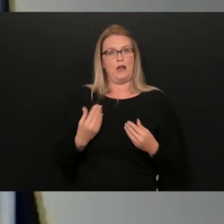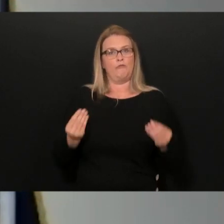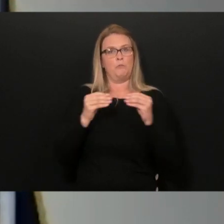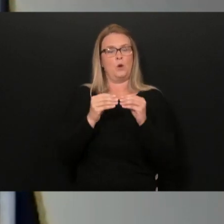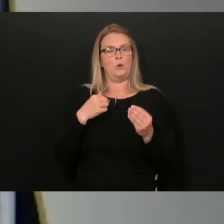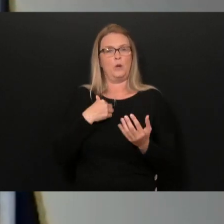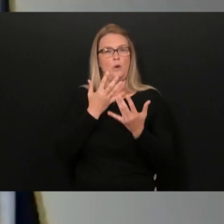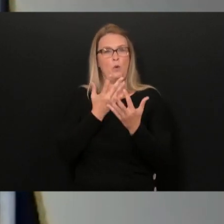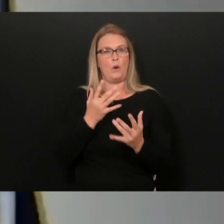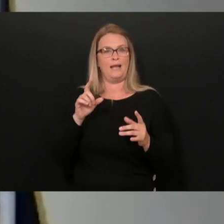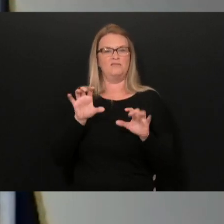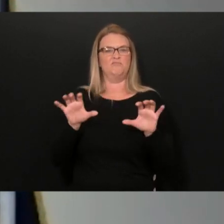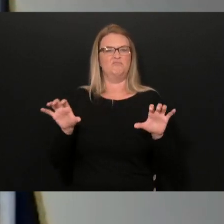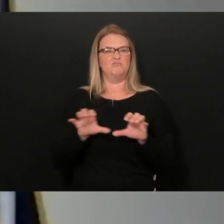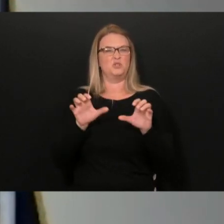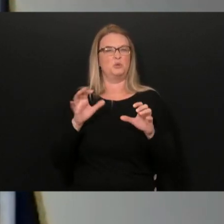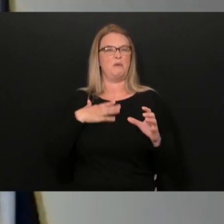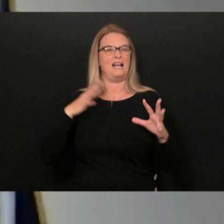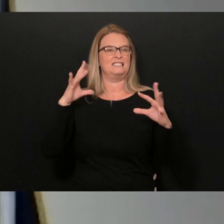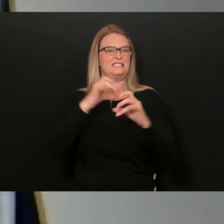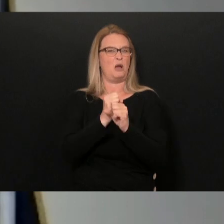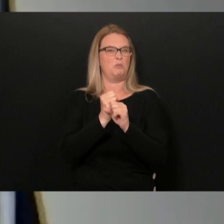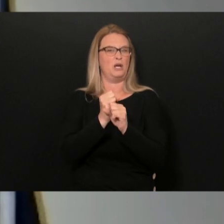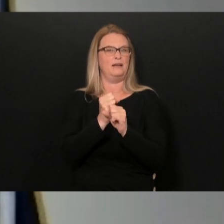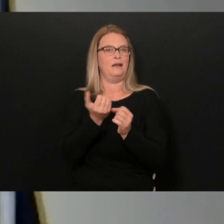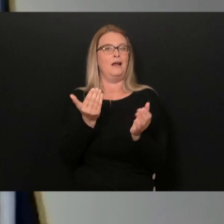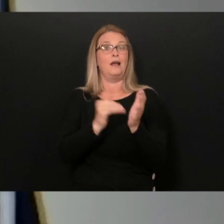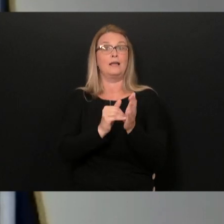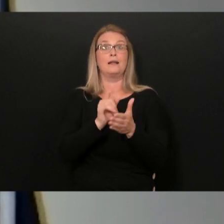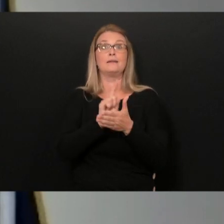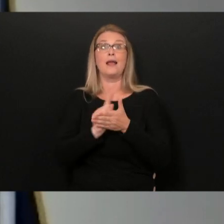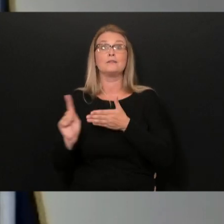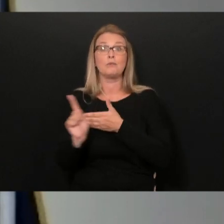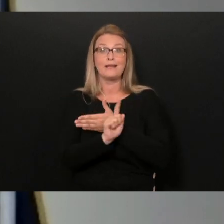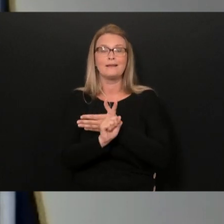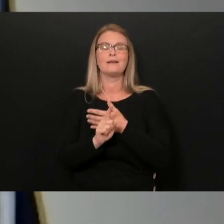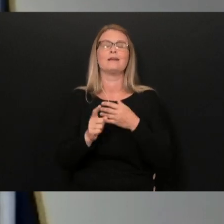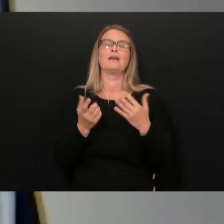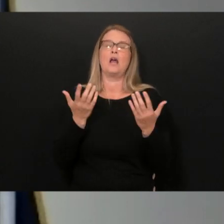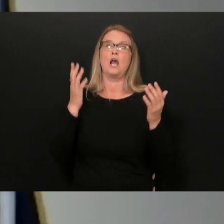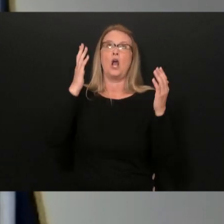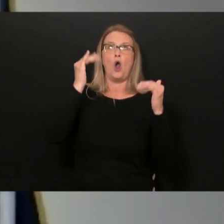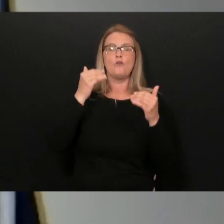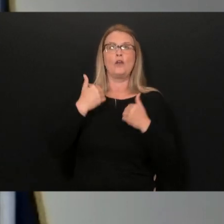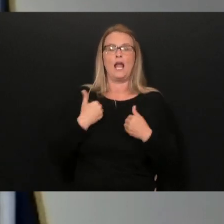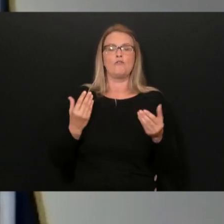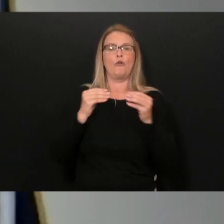wait and do the summary next week when we have complete information. We expect to have all of those